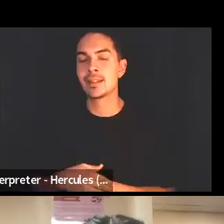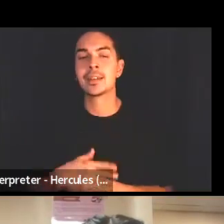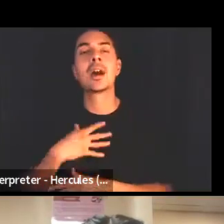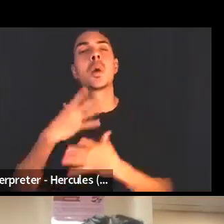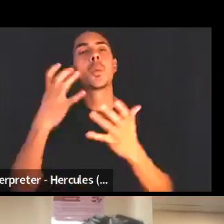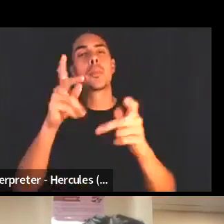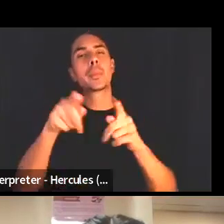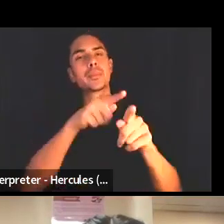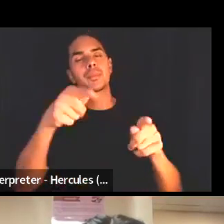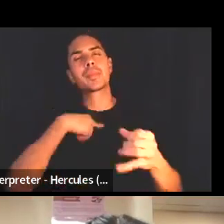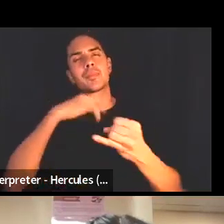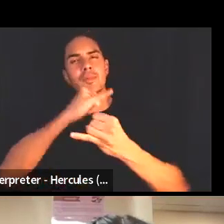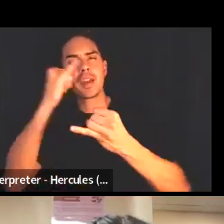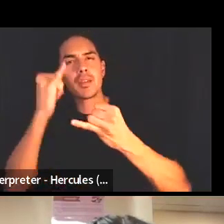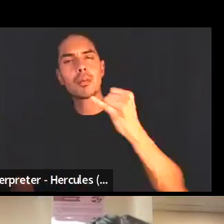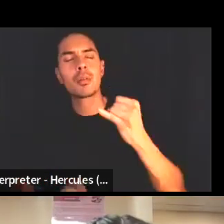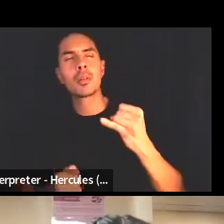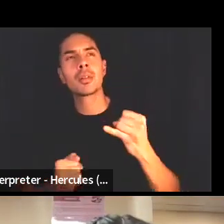final